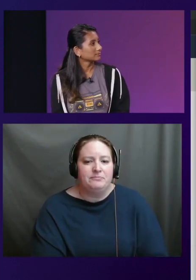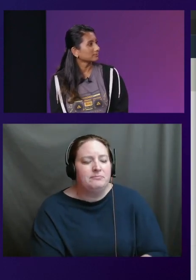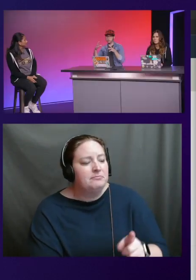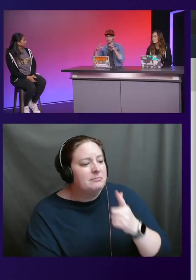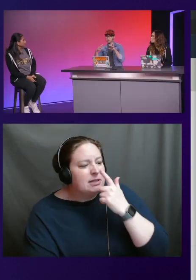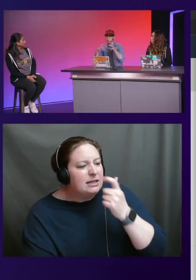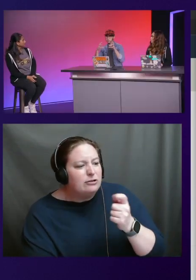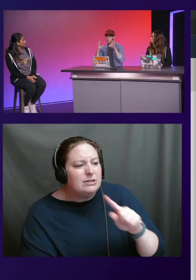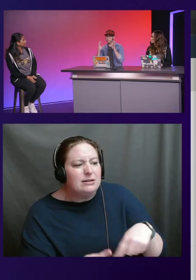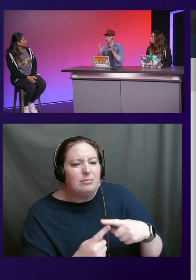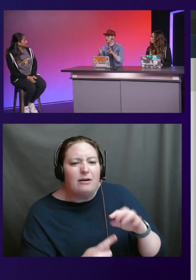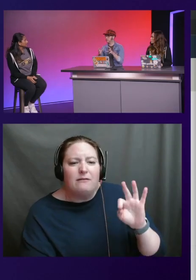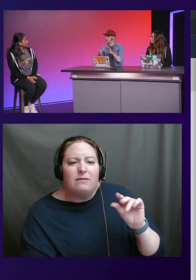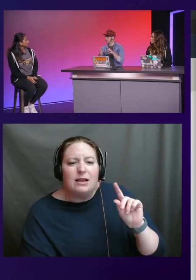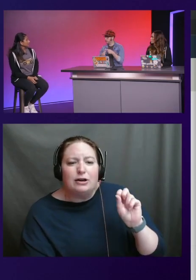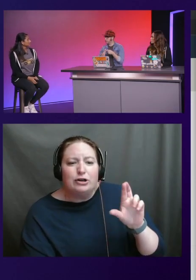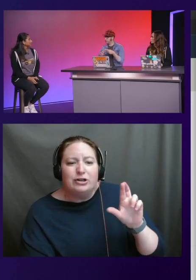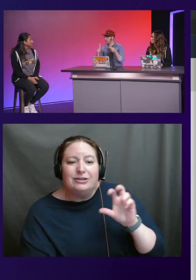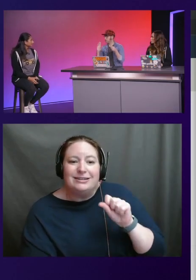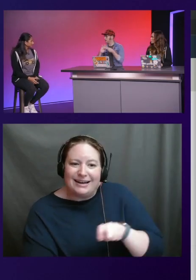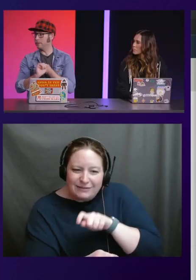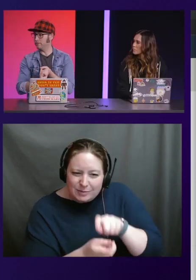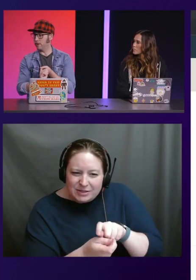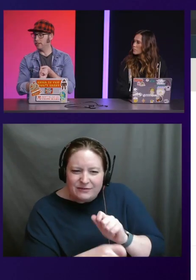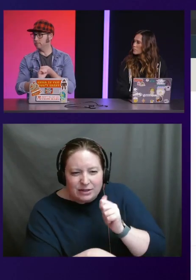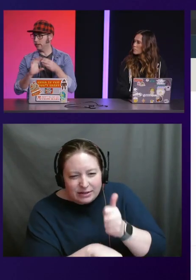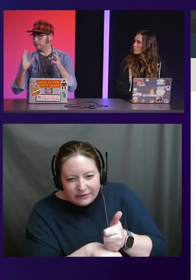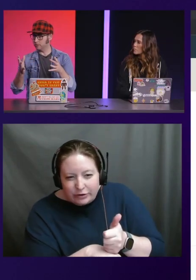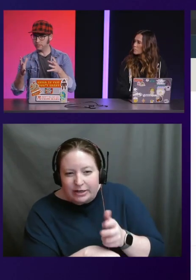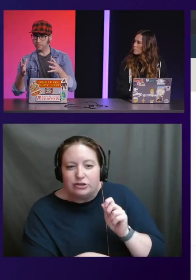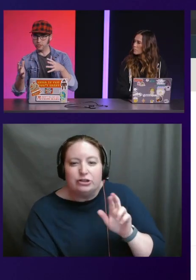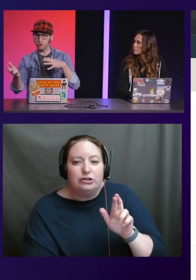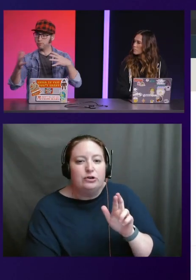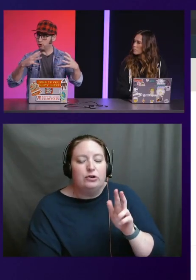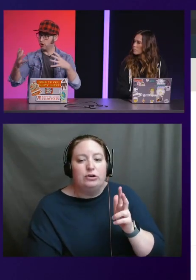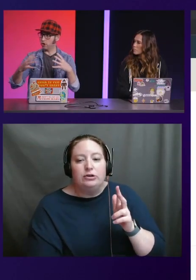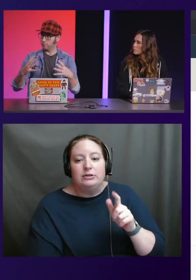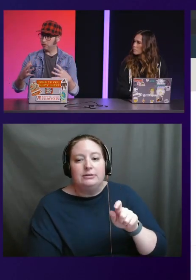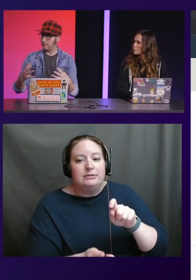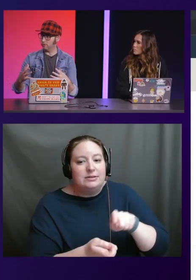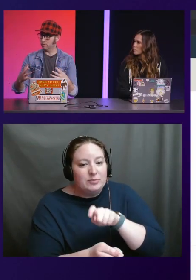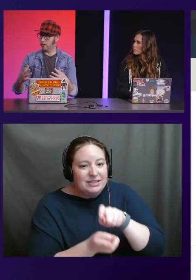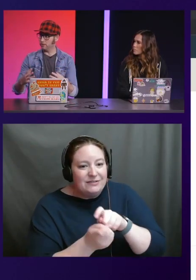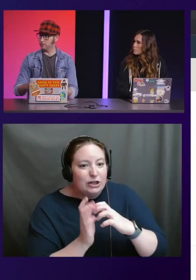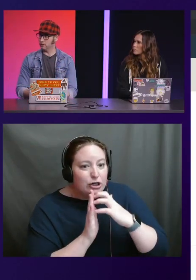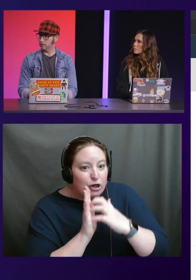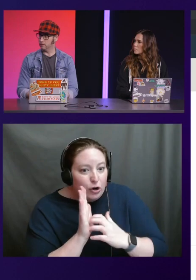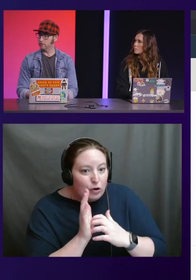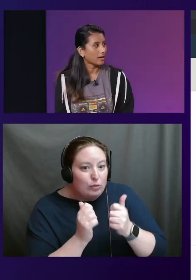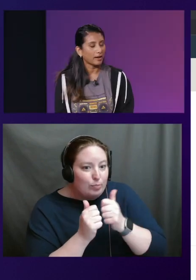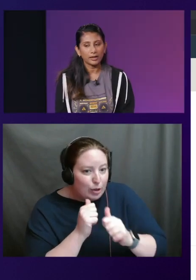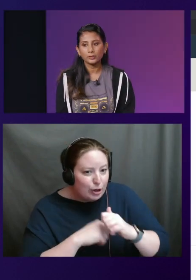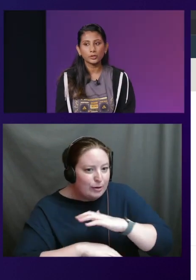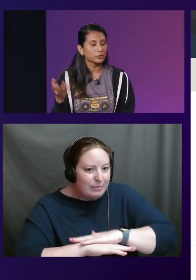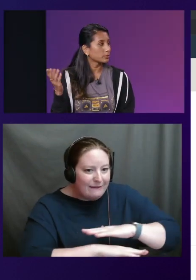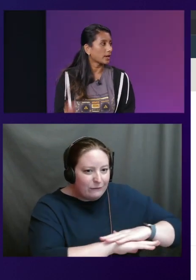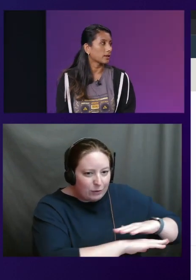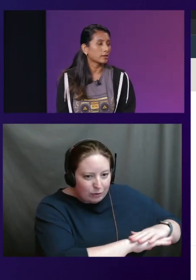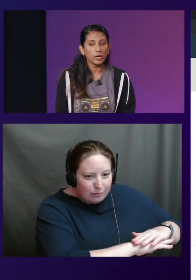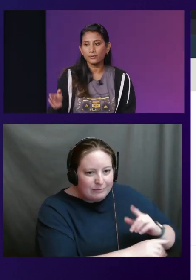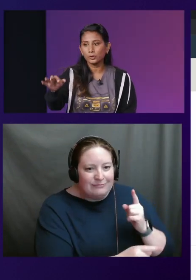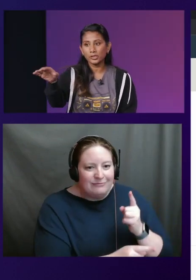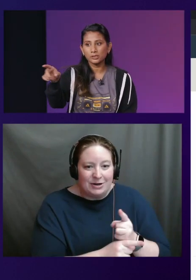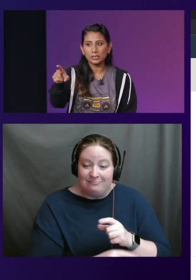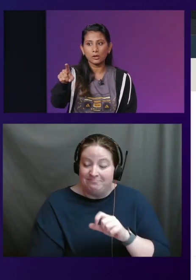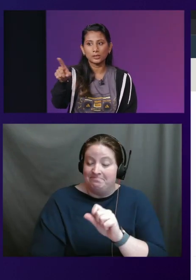It lets you put in specific configuration or maybe even write like specific code per platform, right? Yeah, yeah. Okay, cool. You can do that,